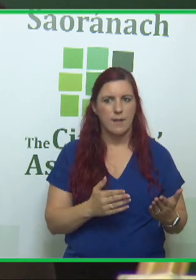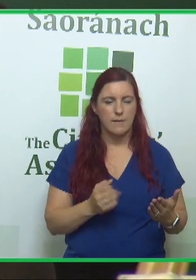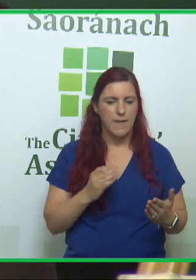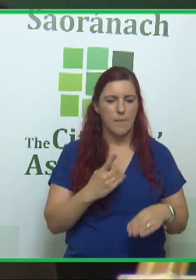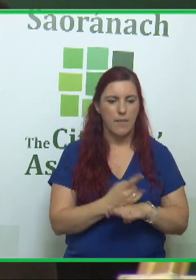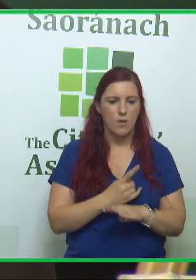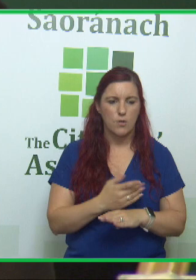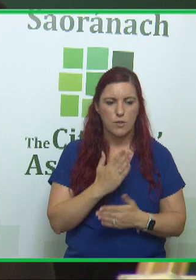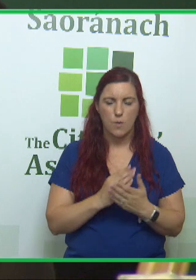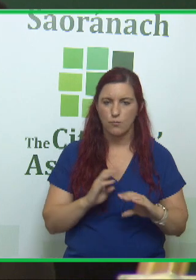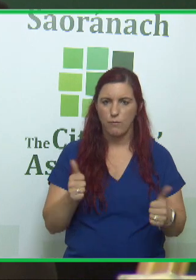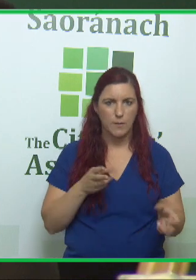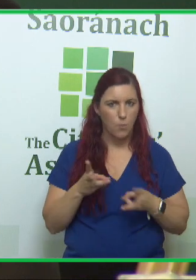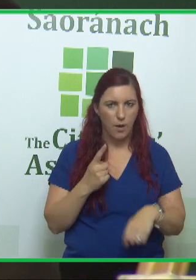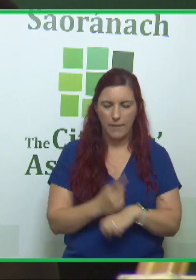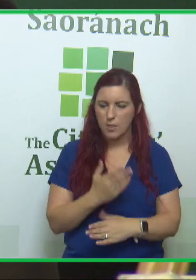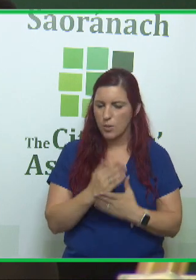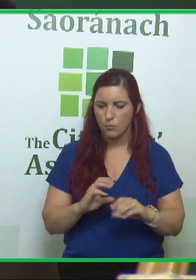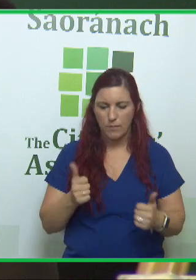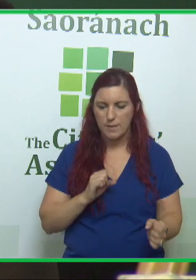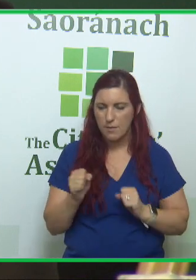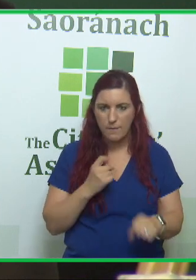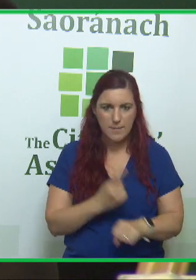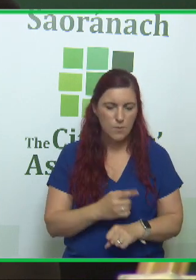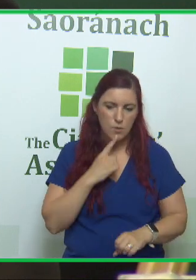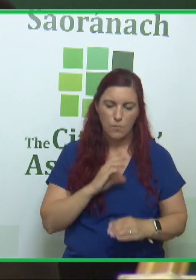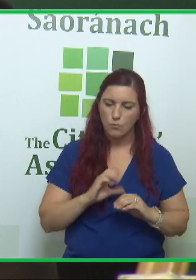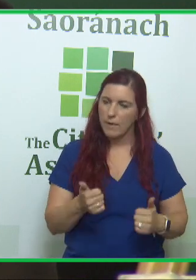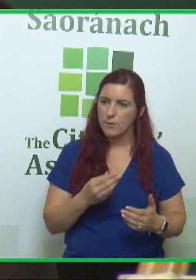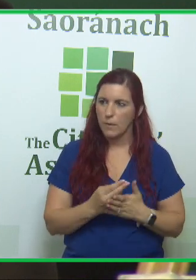really good work and some good services and with some really good outcomes and